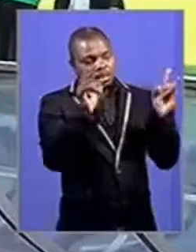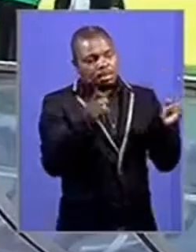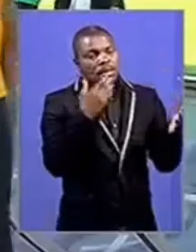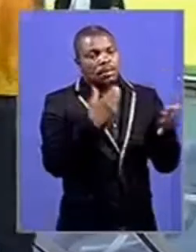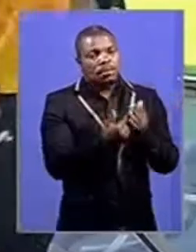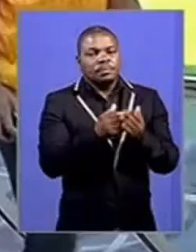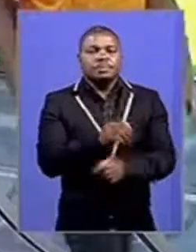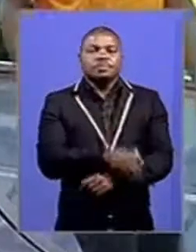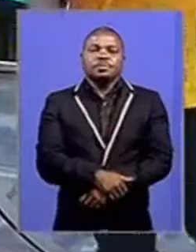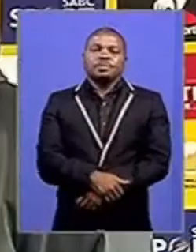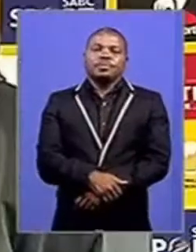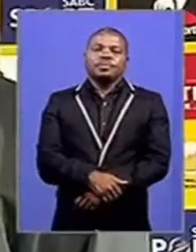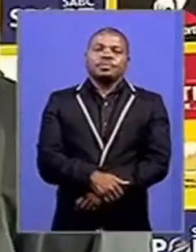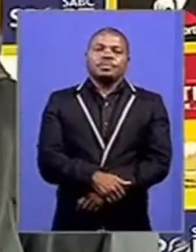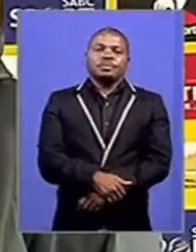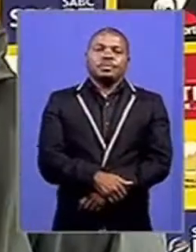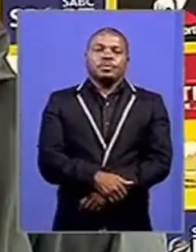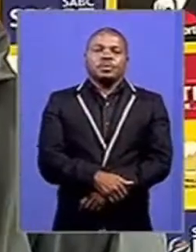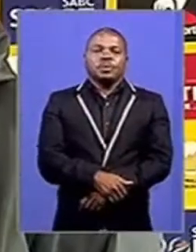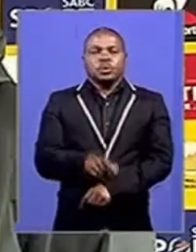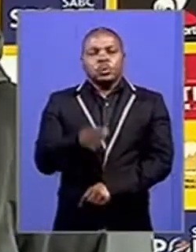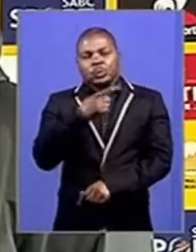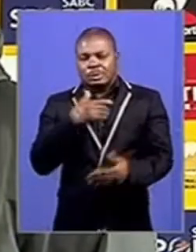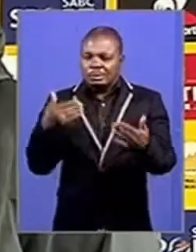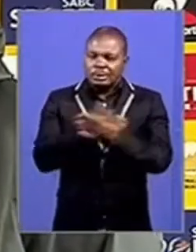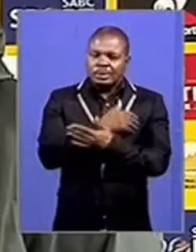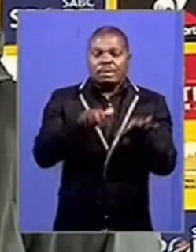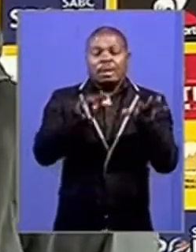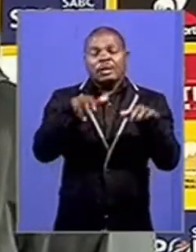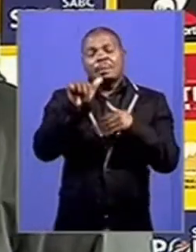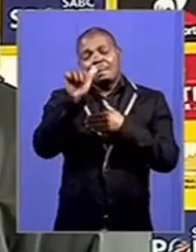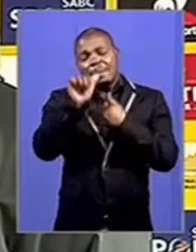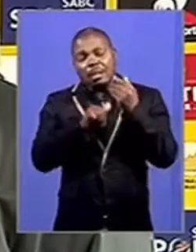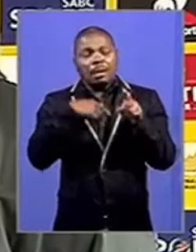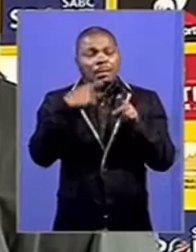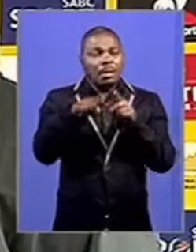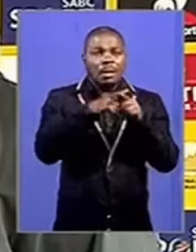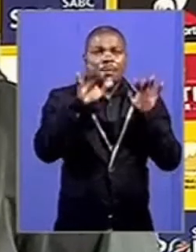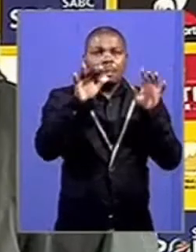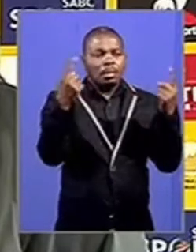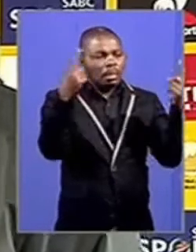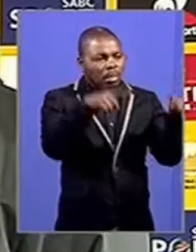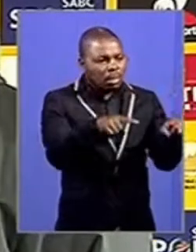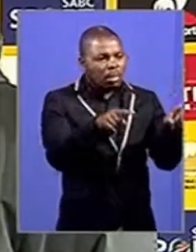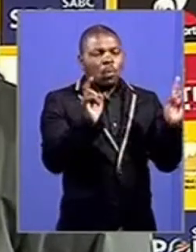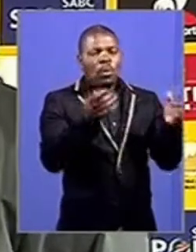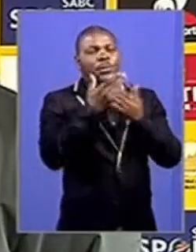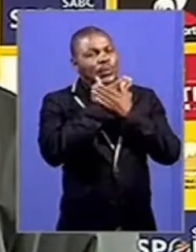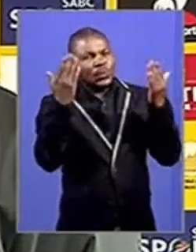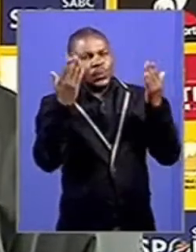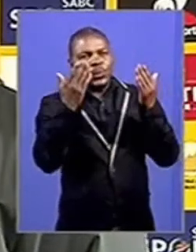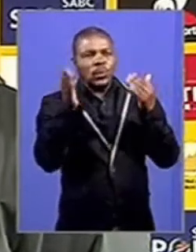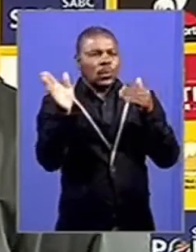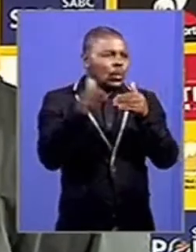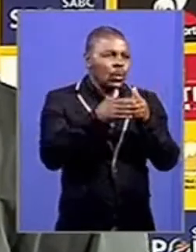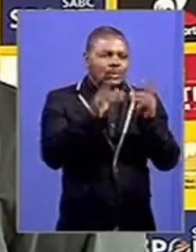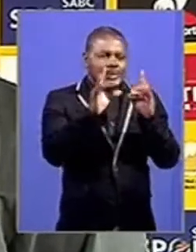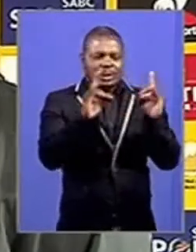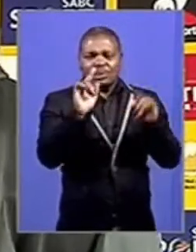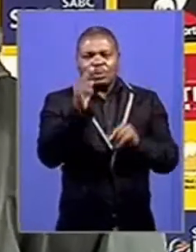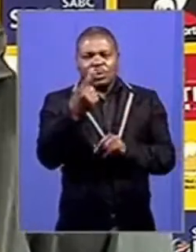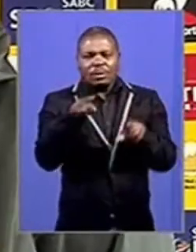ka lepatlelong. We've missed them. I mean, it's been 18 months playing, behind closed doors, not seeing them. It felt